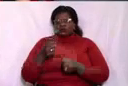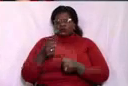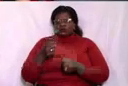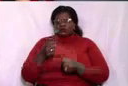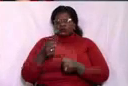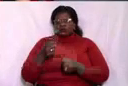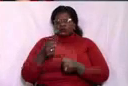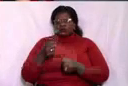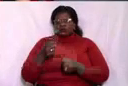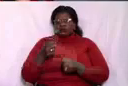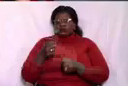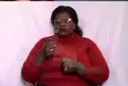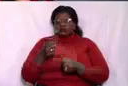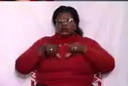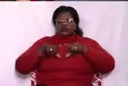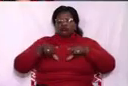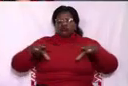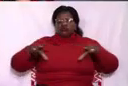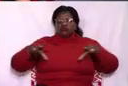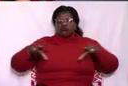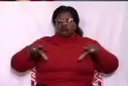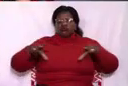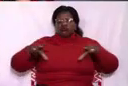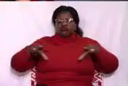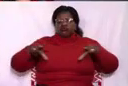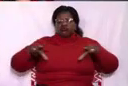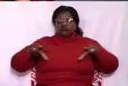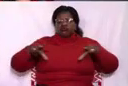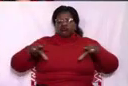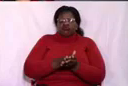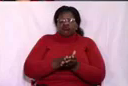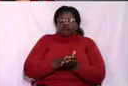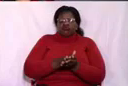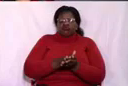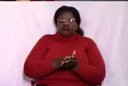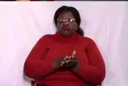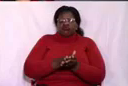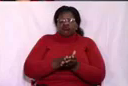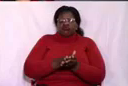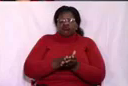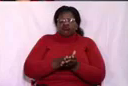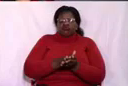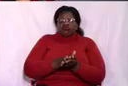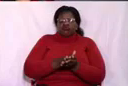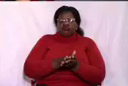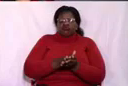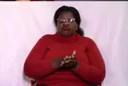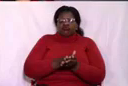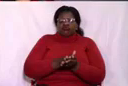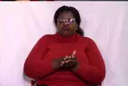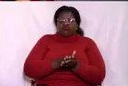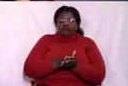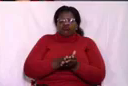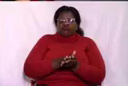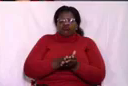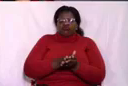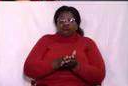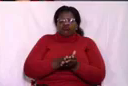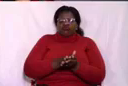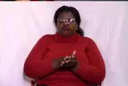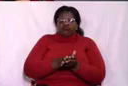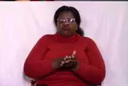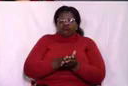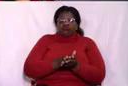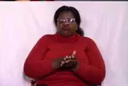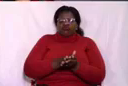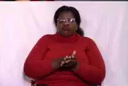The board is foldable, it's packaged in a bag, and on the board there are the